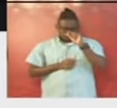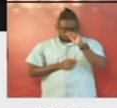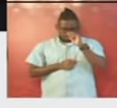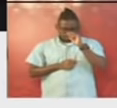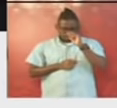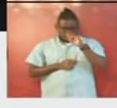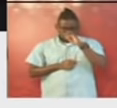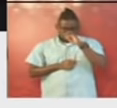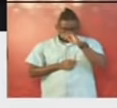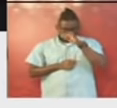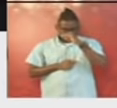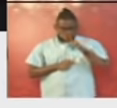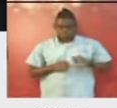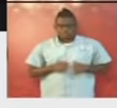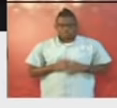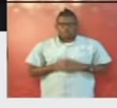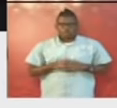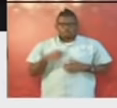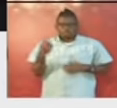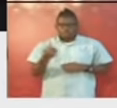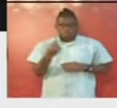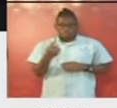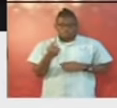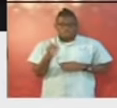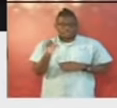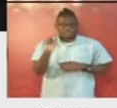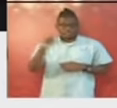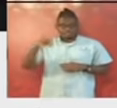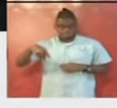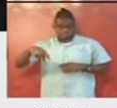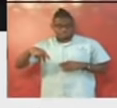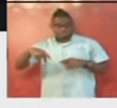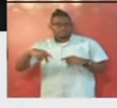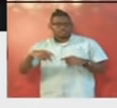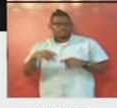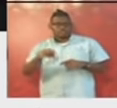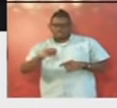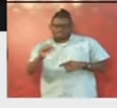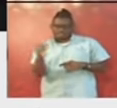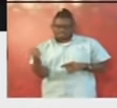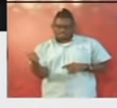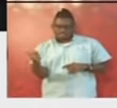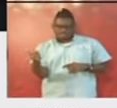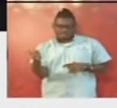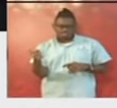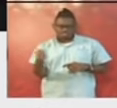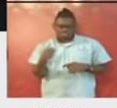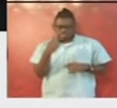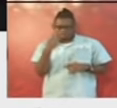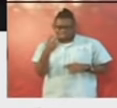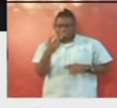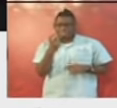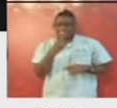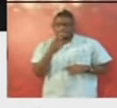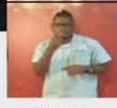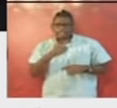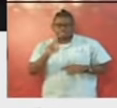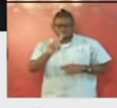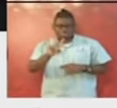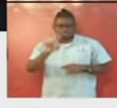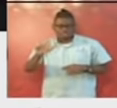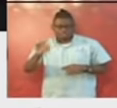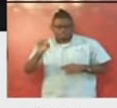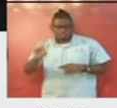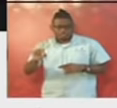this point in time were not complete. So we look at diabetes, 23.2%, hypertension, 32.4% being the main